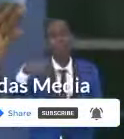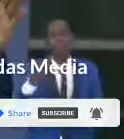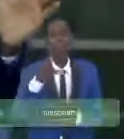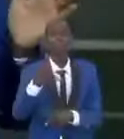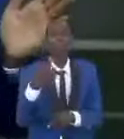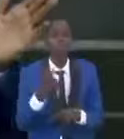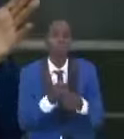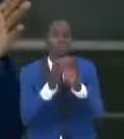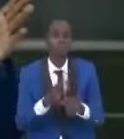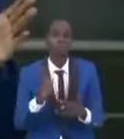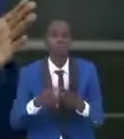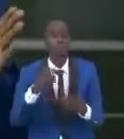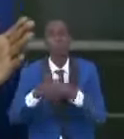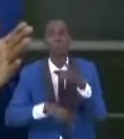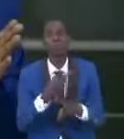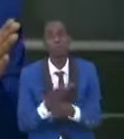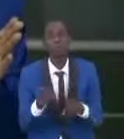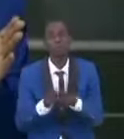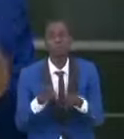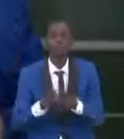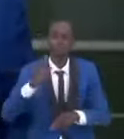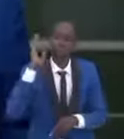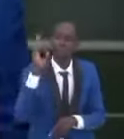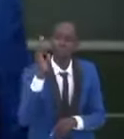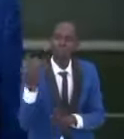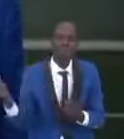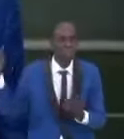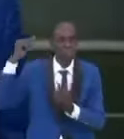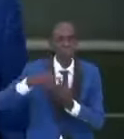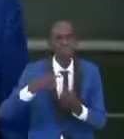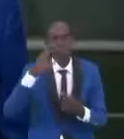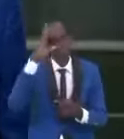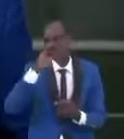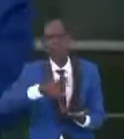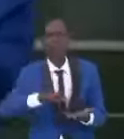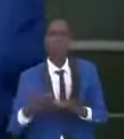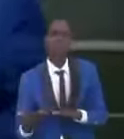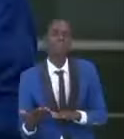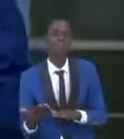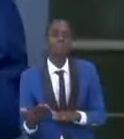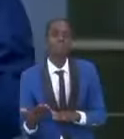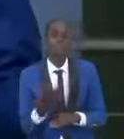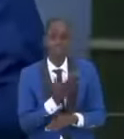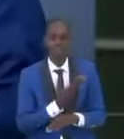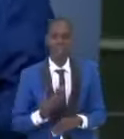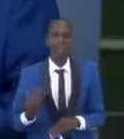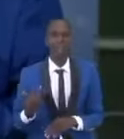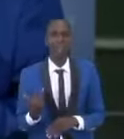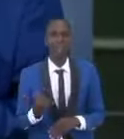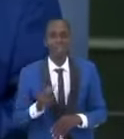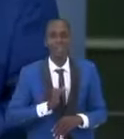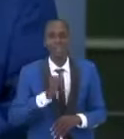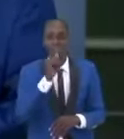Gentiles, he ministered until his last breath. And I'm still